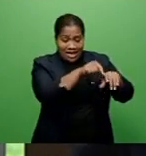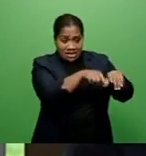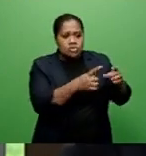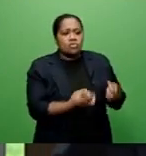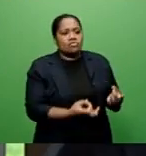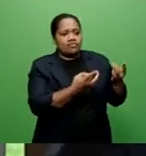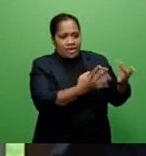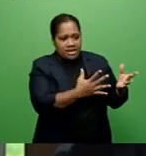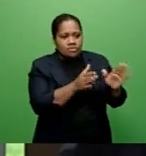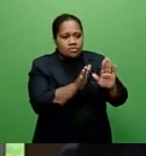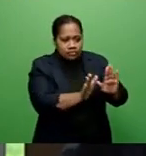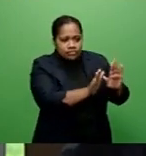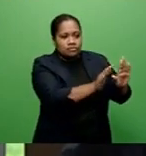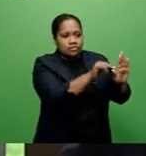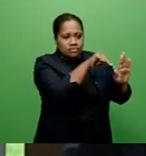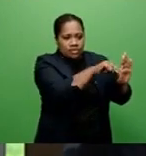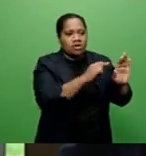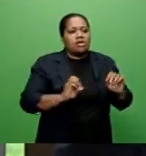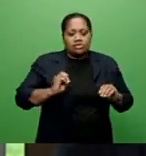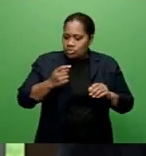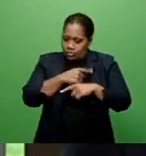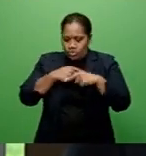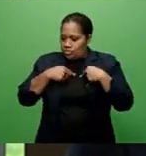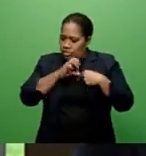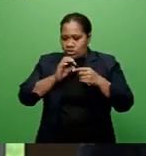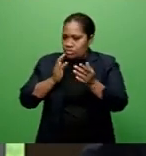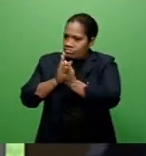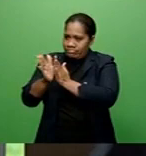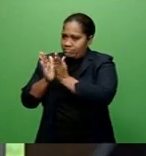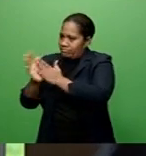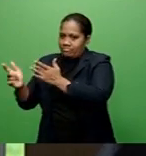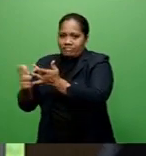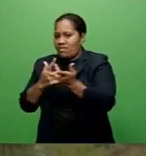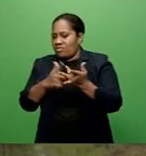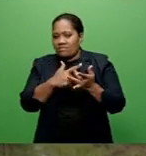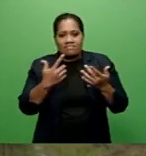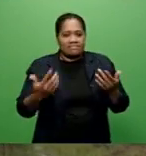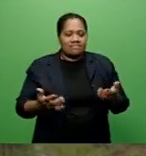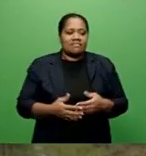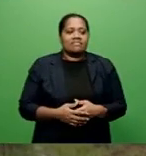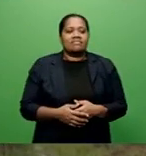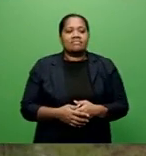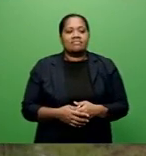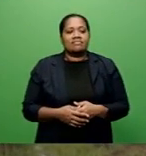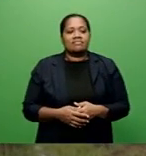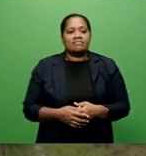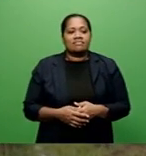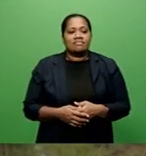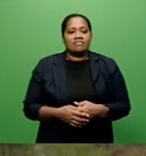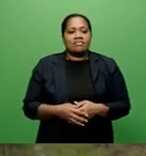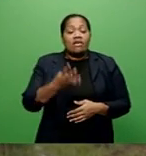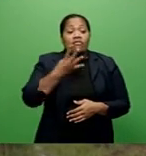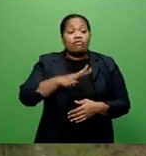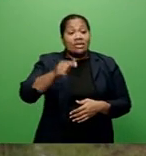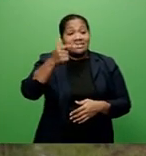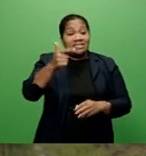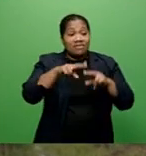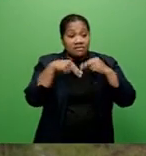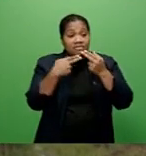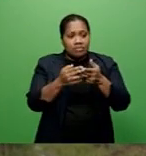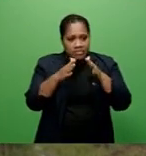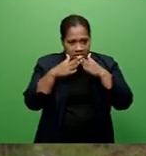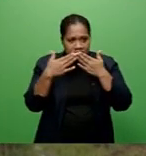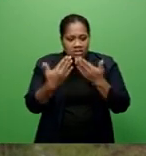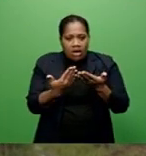it aside. We won't move anywhere else, just here in Raketi. The 47 families are currently taking